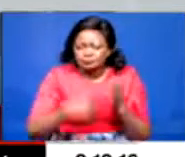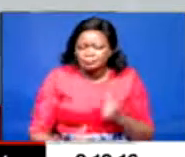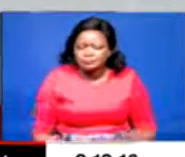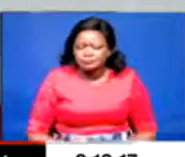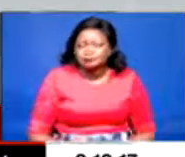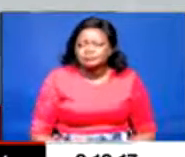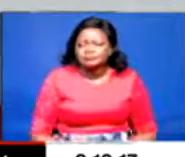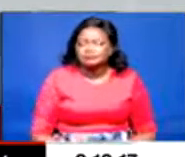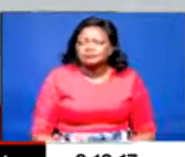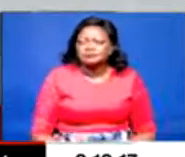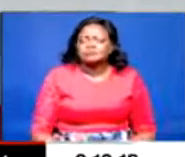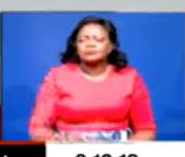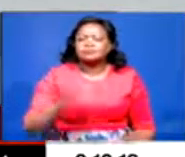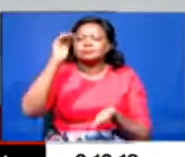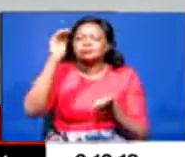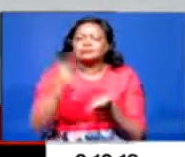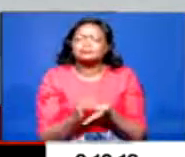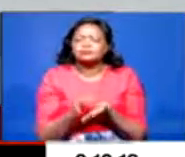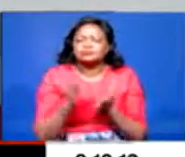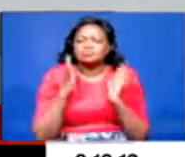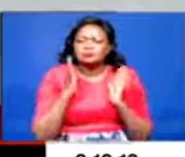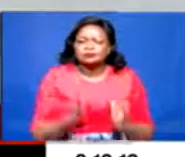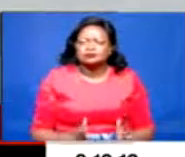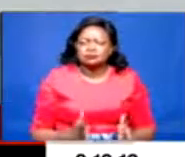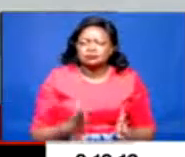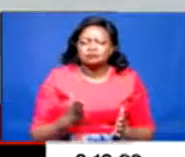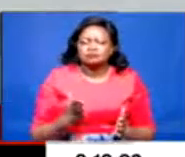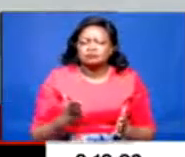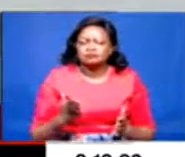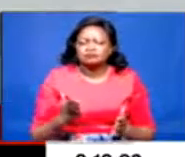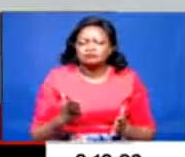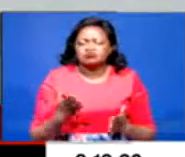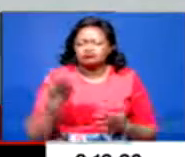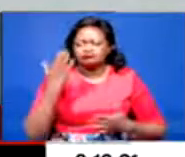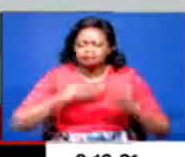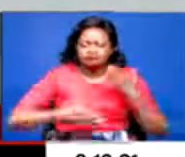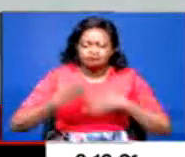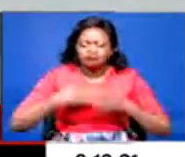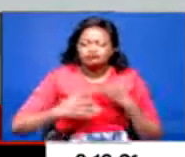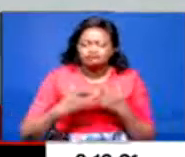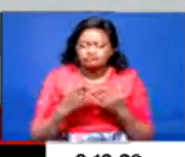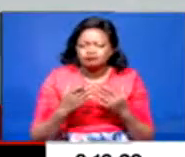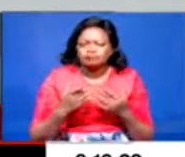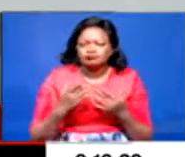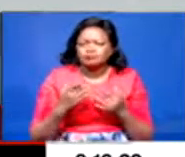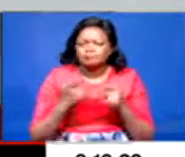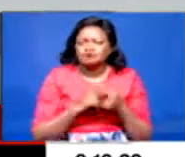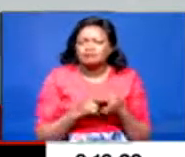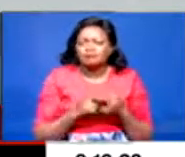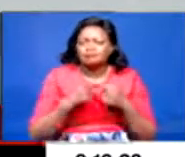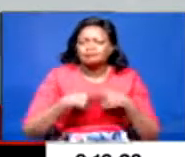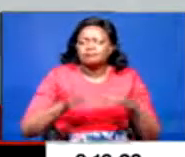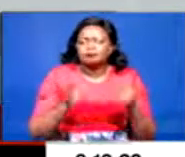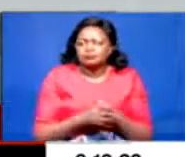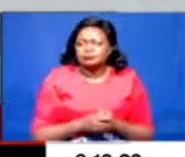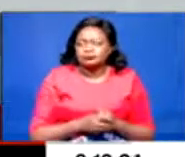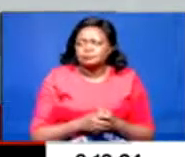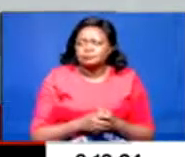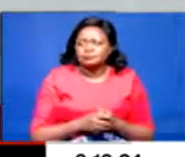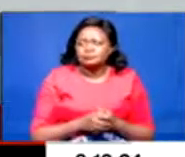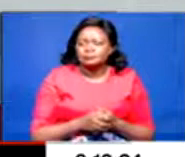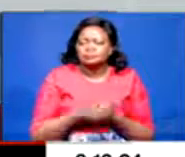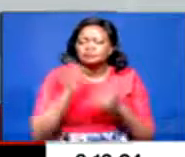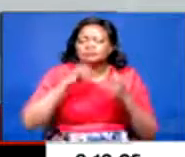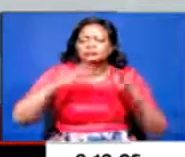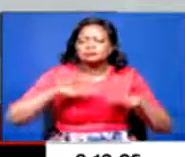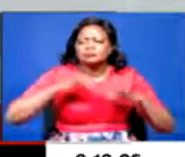is reduce the human interface as much as possible. Such that you leave what the humans have to do is